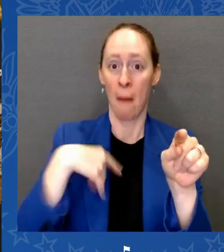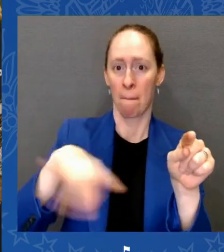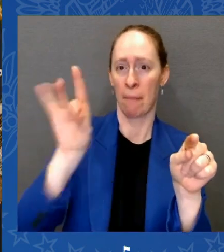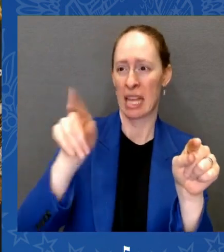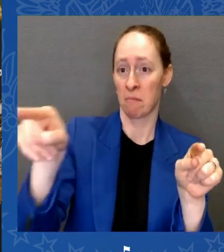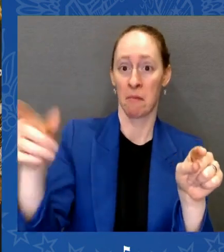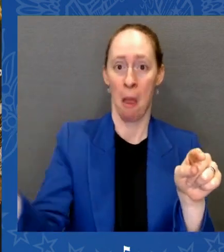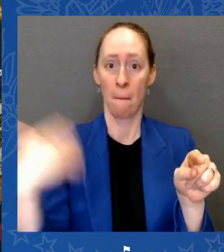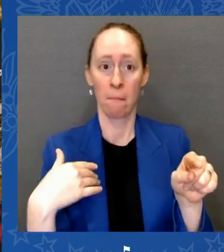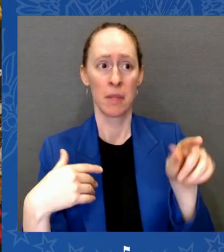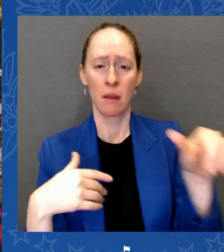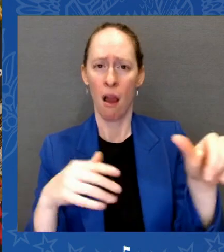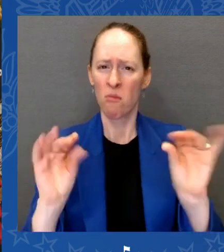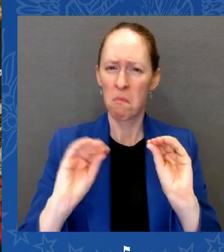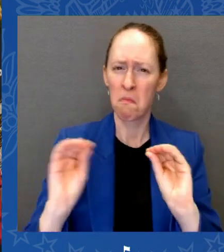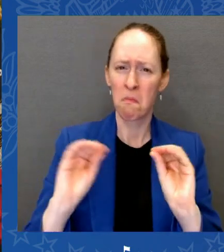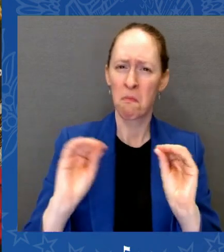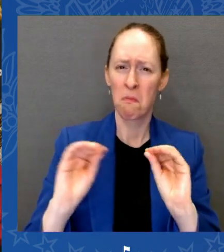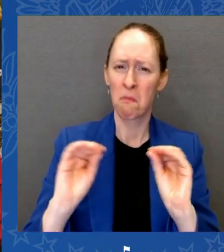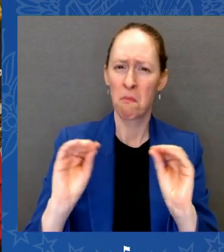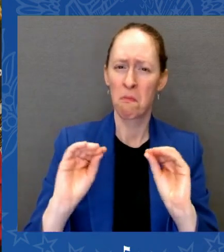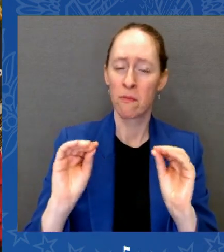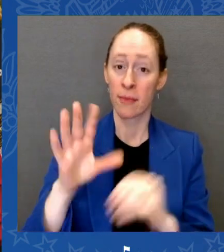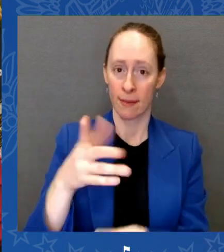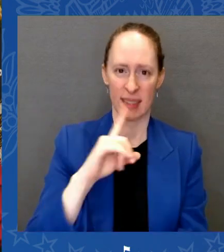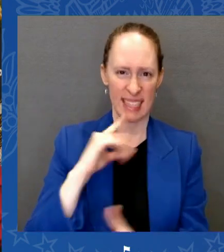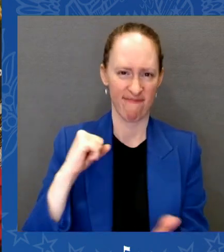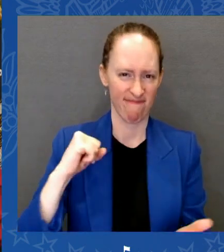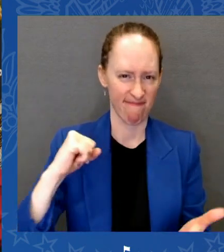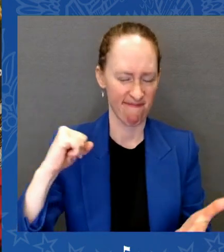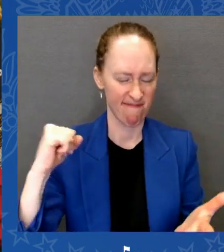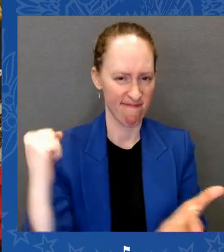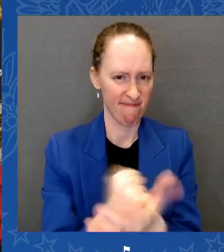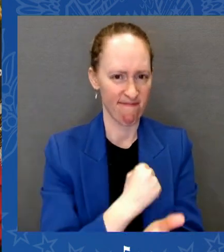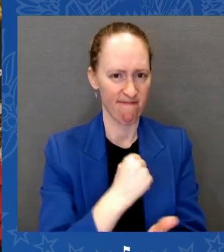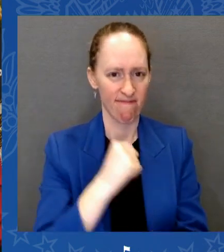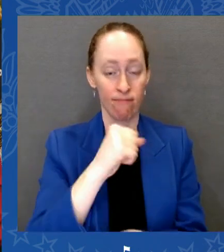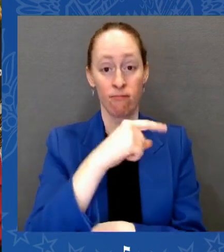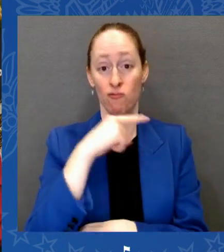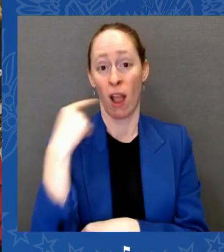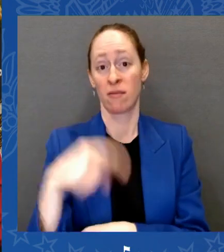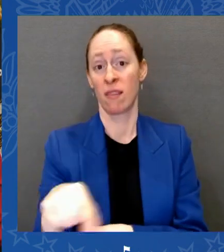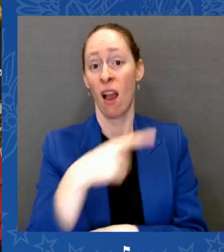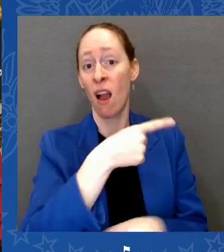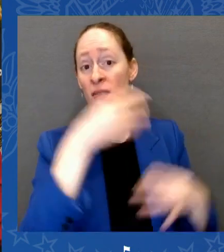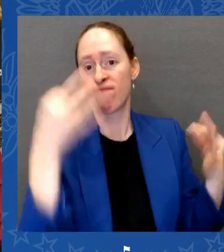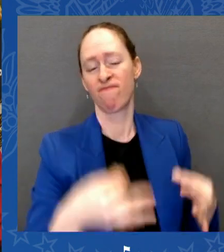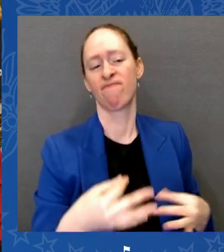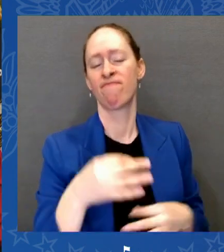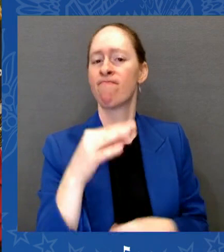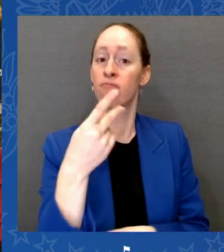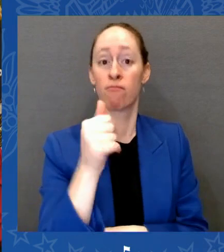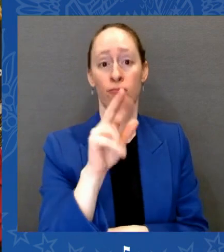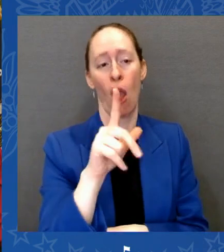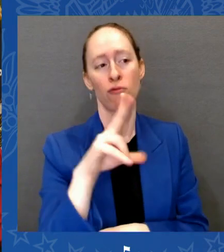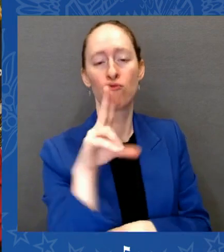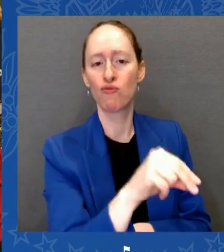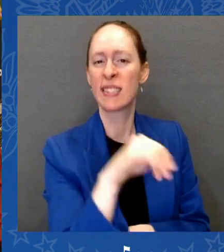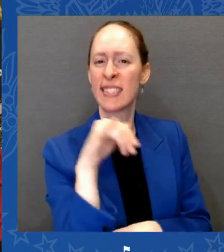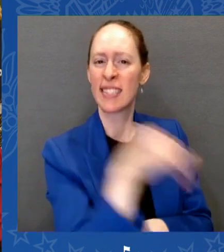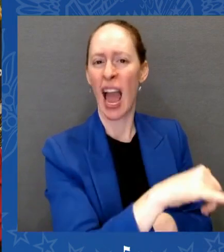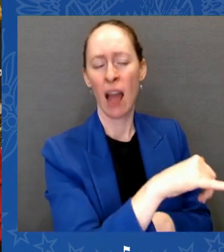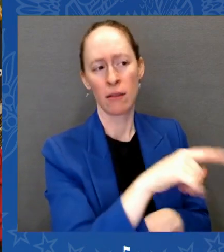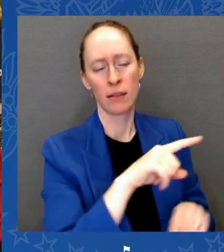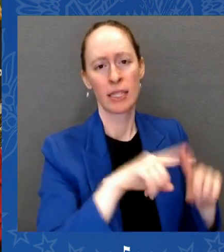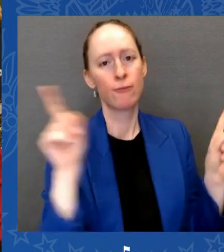is treating Paul's case differently than Brittany's. And while we have not yet succeeded in securing Paul's release, we are not giving up.